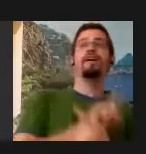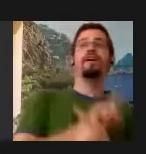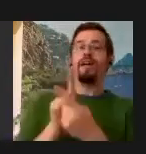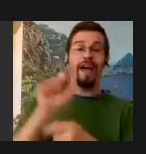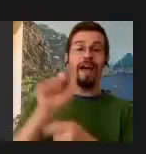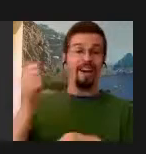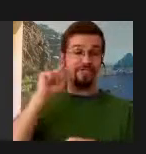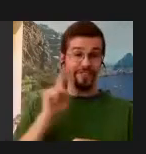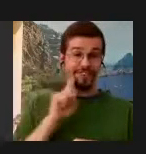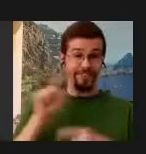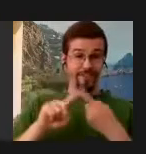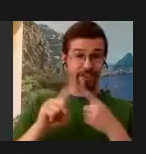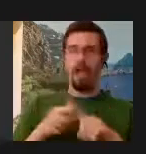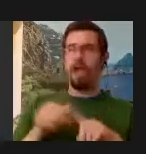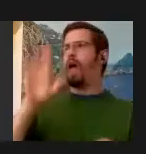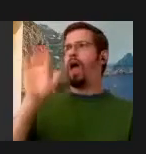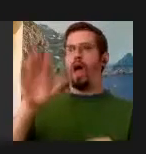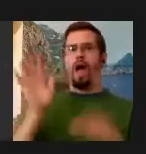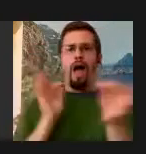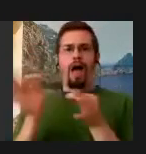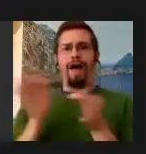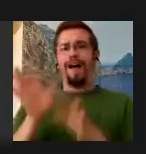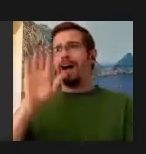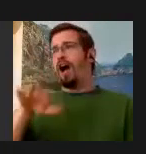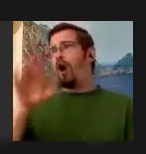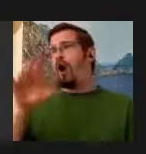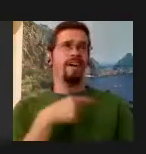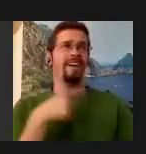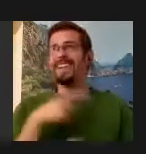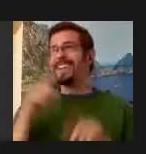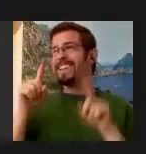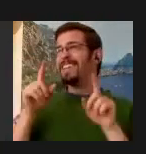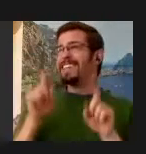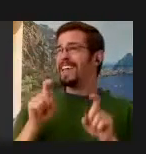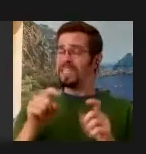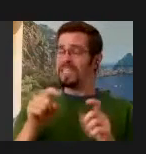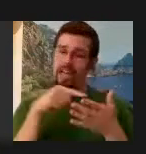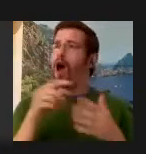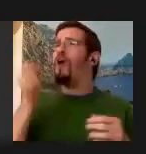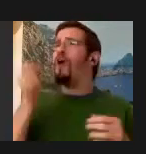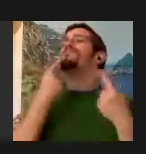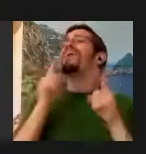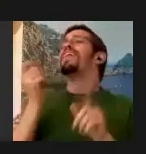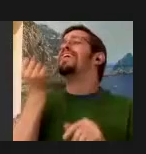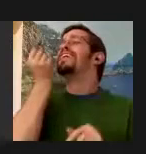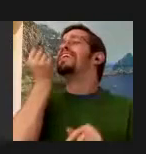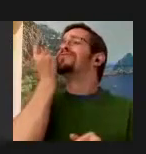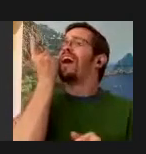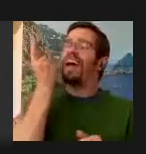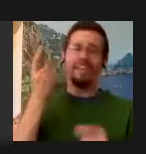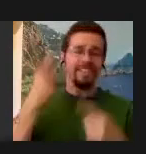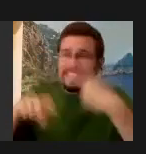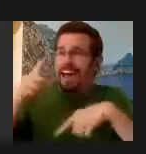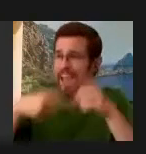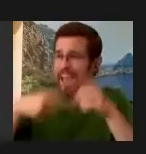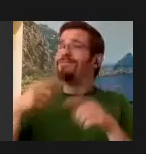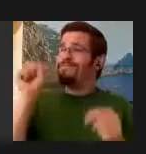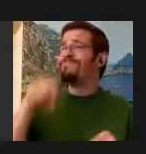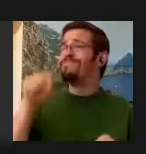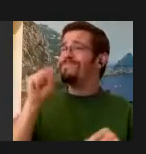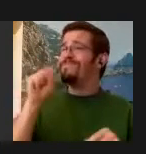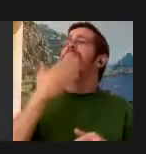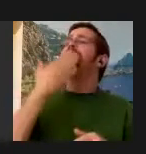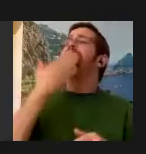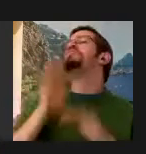other deaf friends, and they were saying to them, "Yeah, we understand these exams. We understand everything now. We understand better than